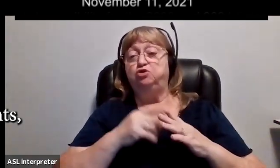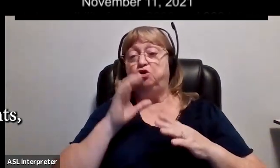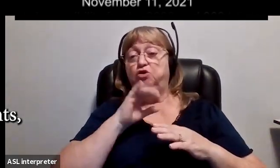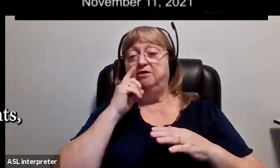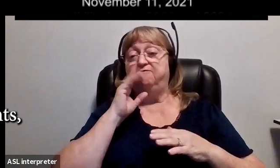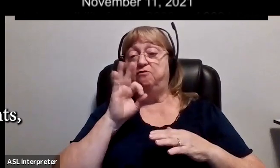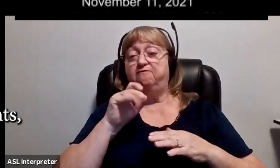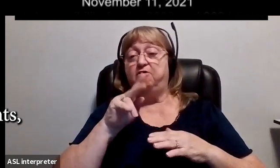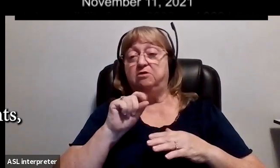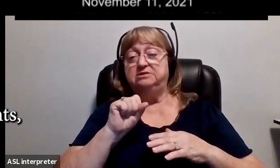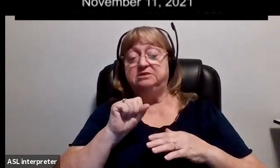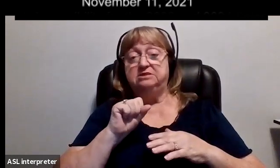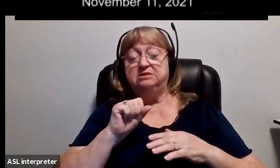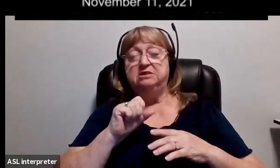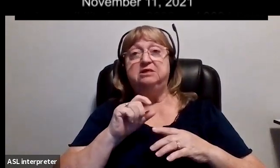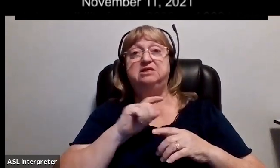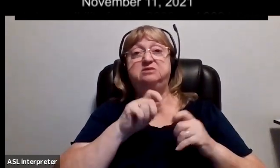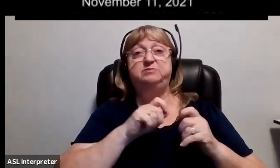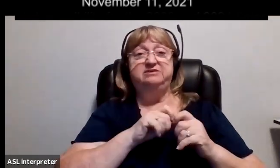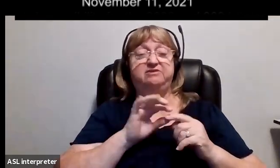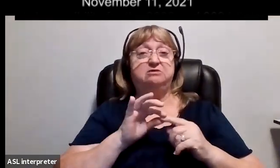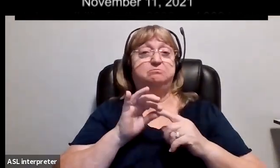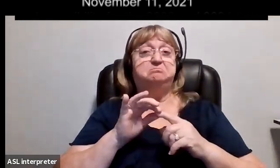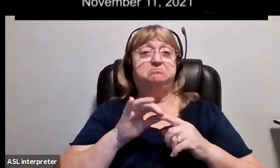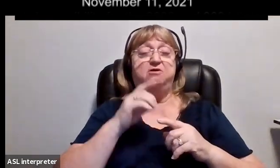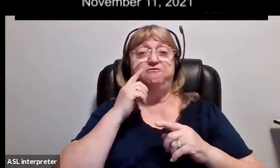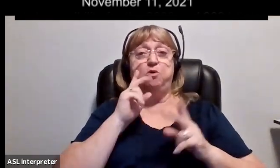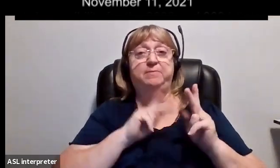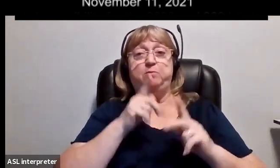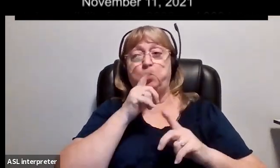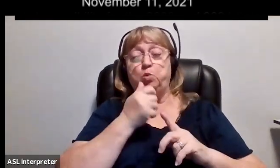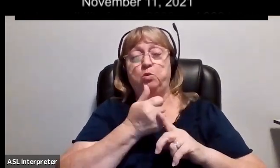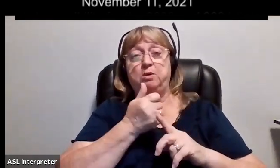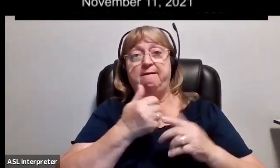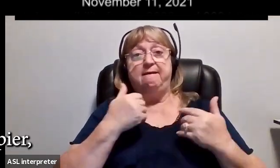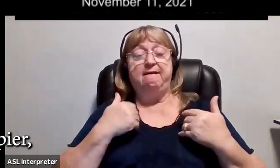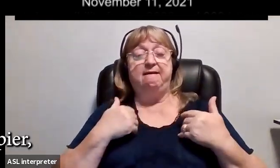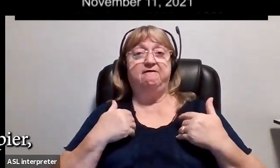fonts particularly chosen or created for people who have